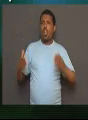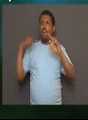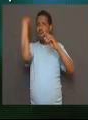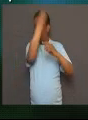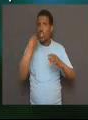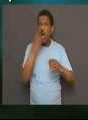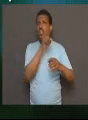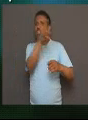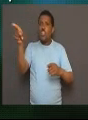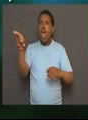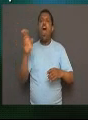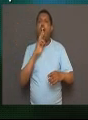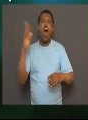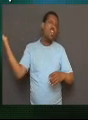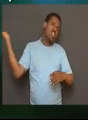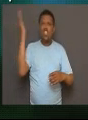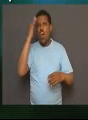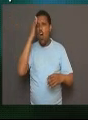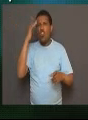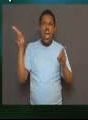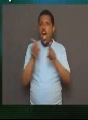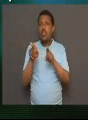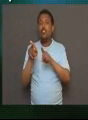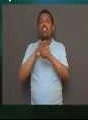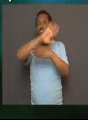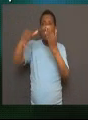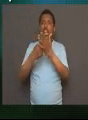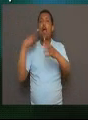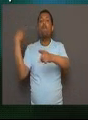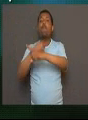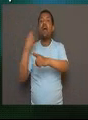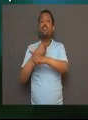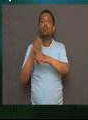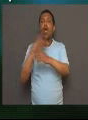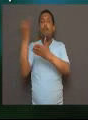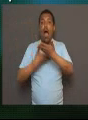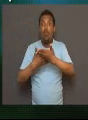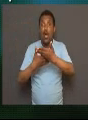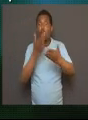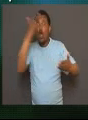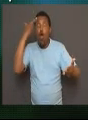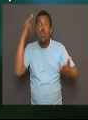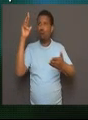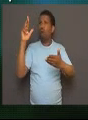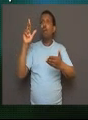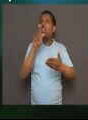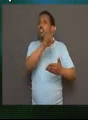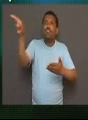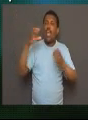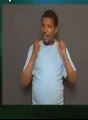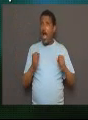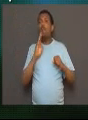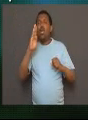are known as general-purpose maps because they can be used by many